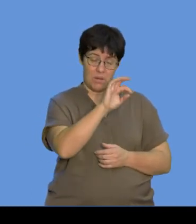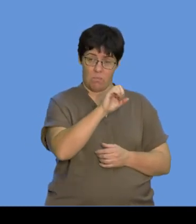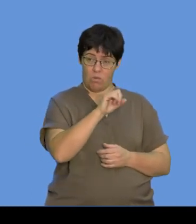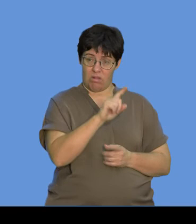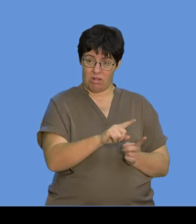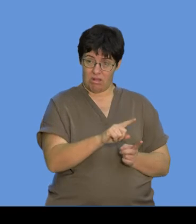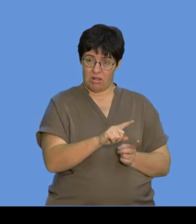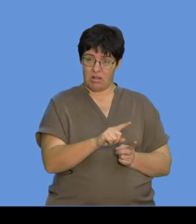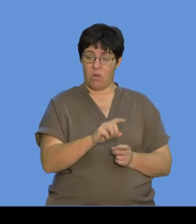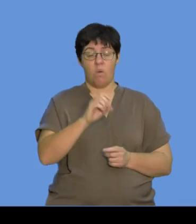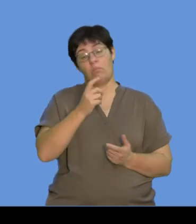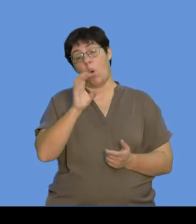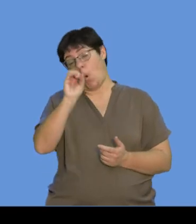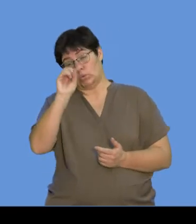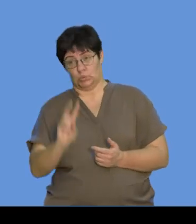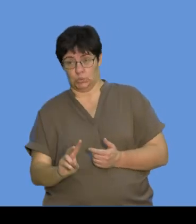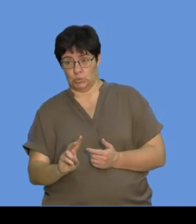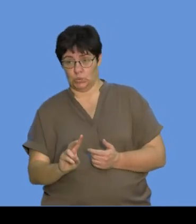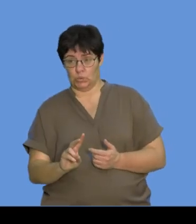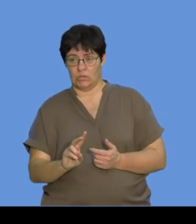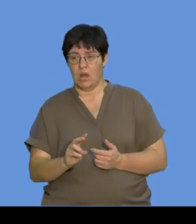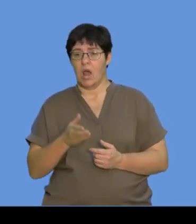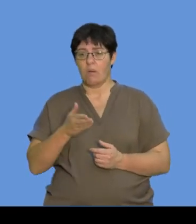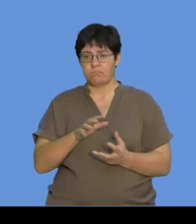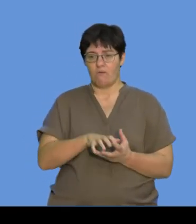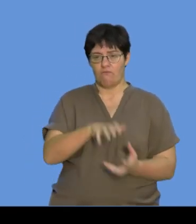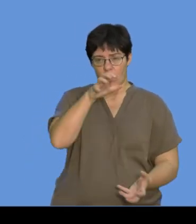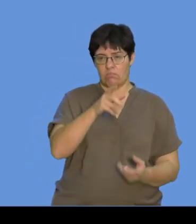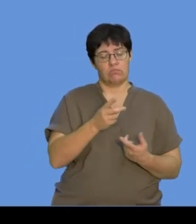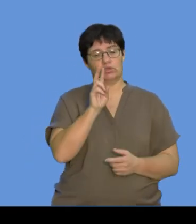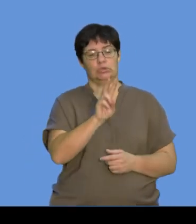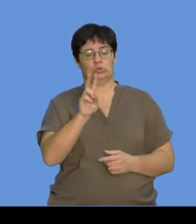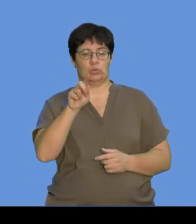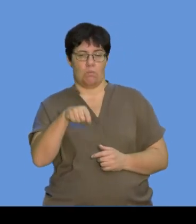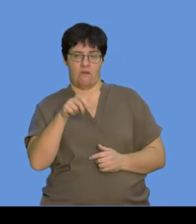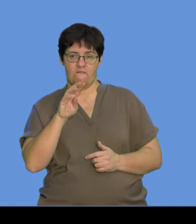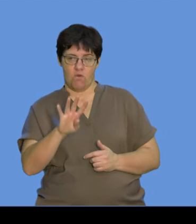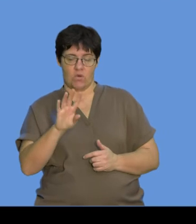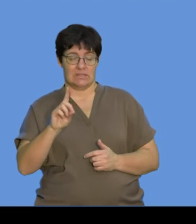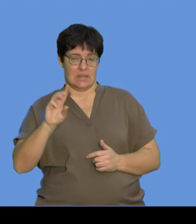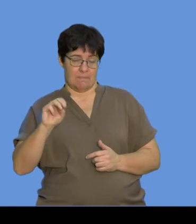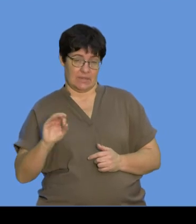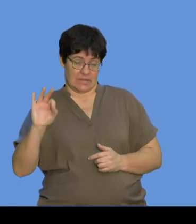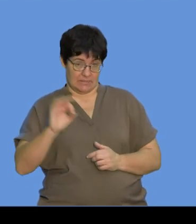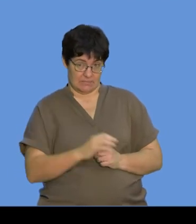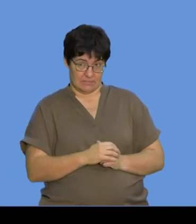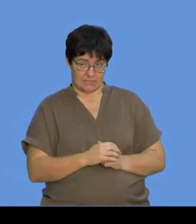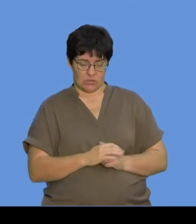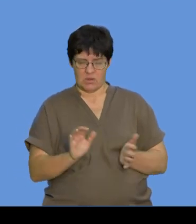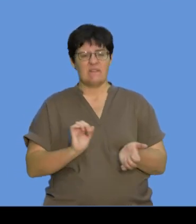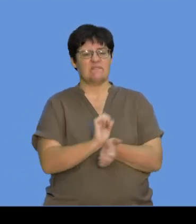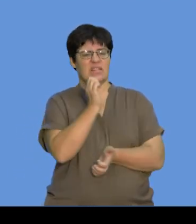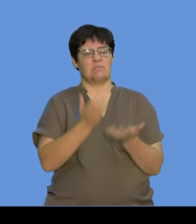let's agree that if we talk about a mole of oxygen gas, it has got a fixed mass. So this mole